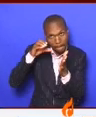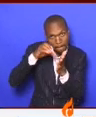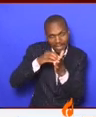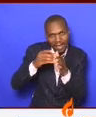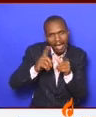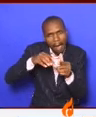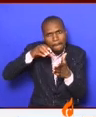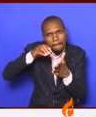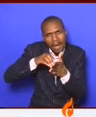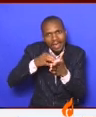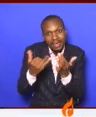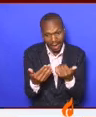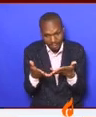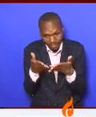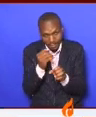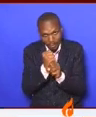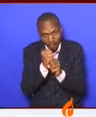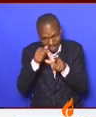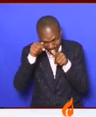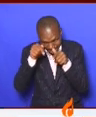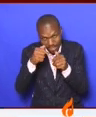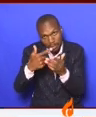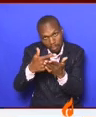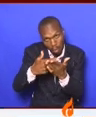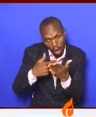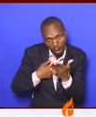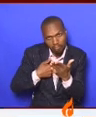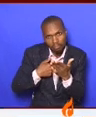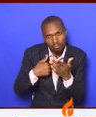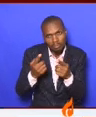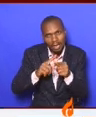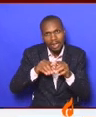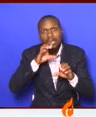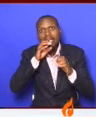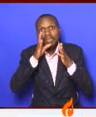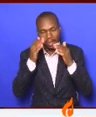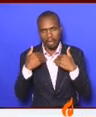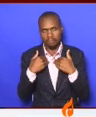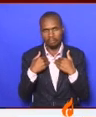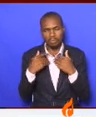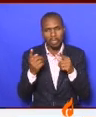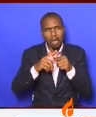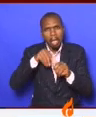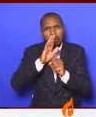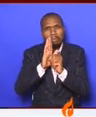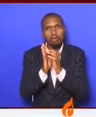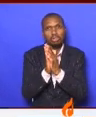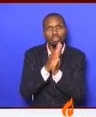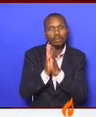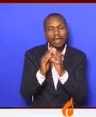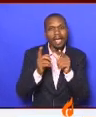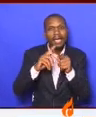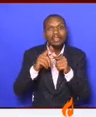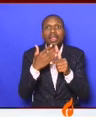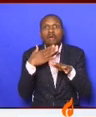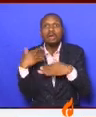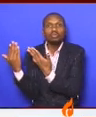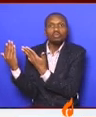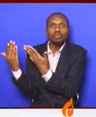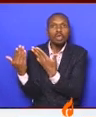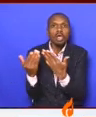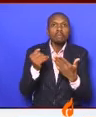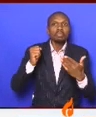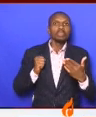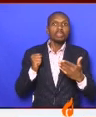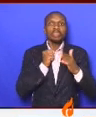matters that lay ahead with regards to this particular motion, Mr. Speaker. With those very many remarks, I want to invite the Senator for